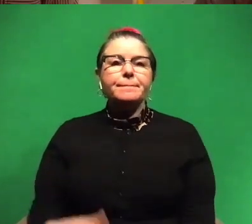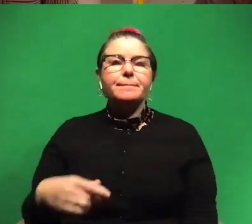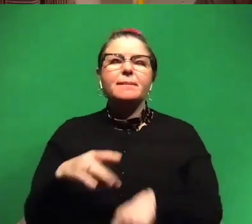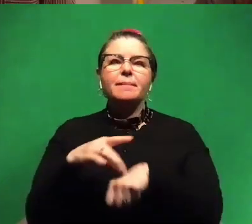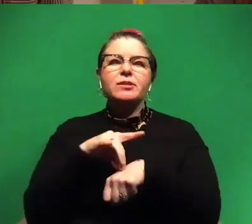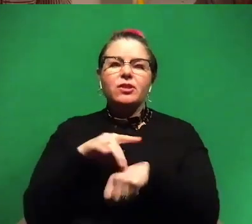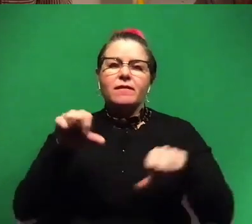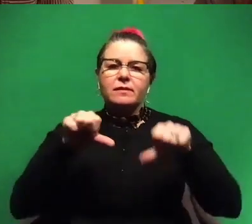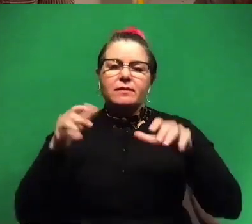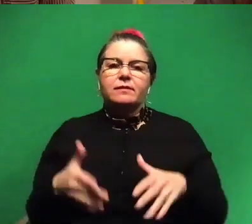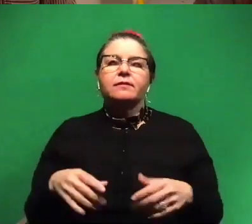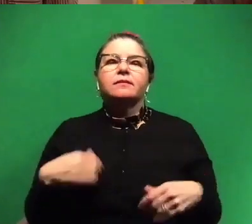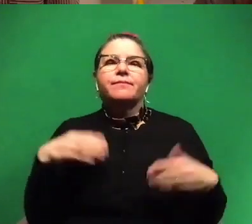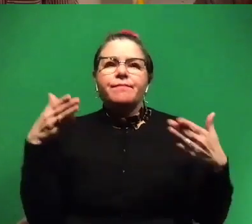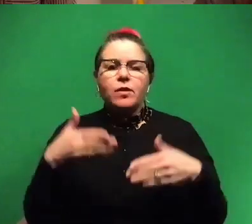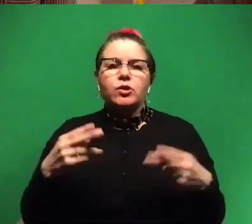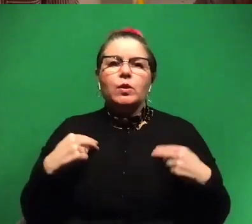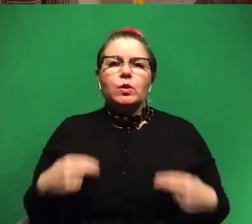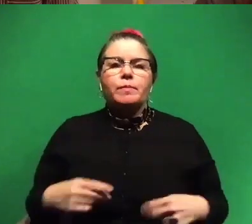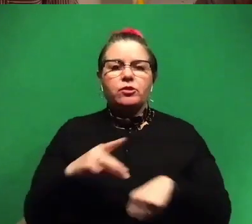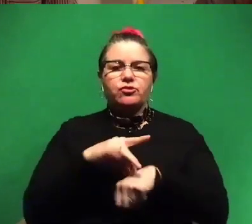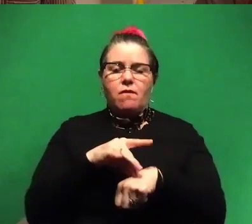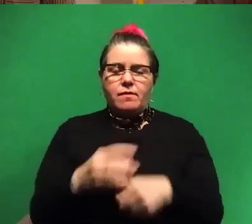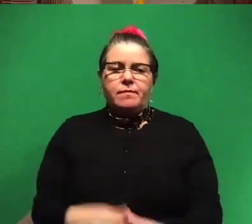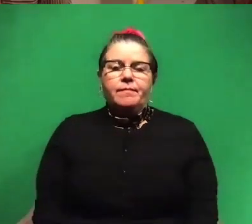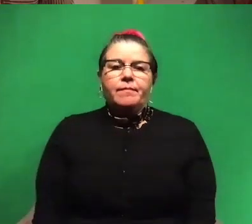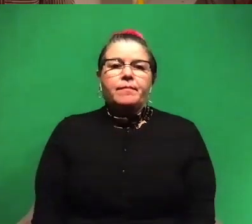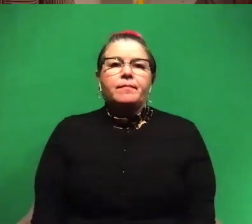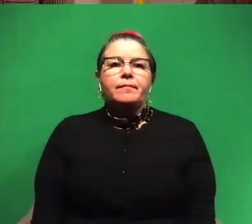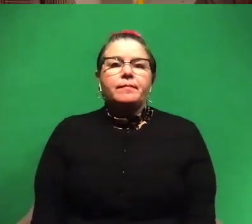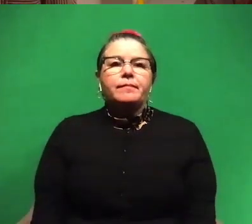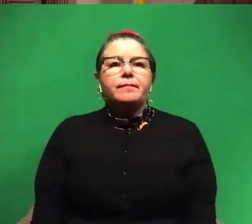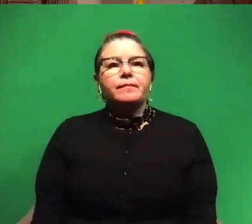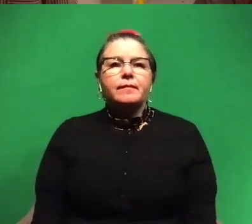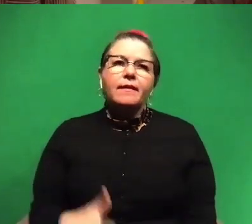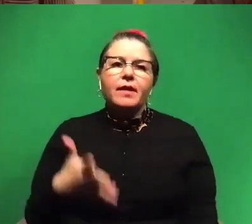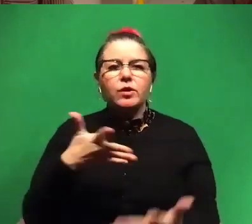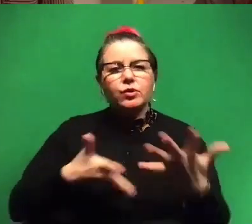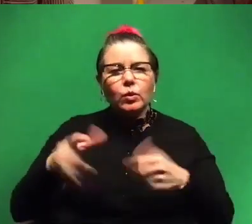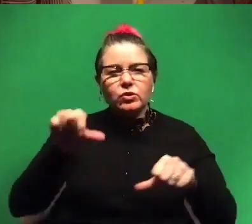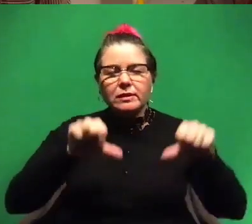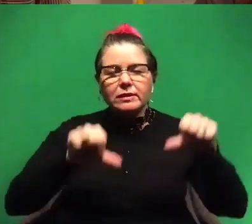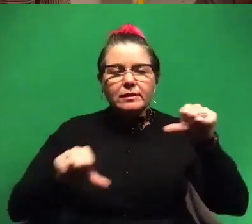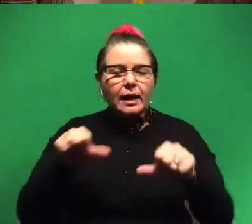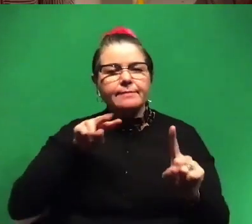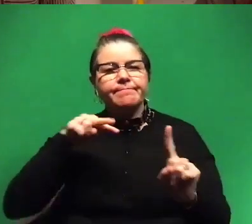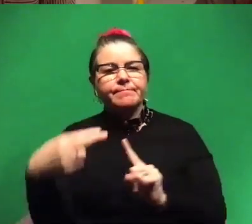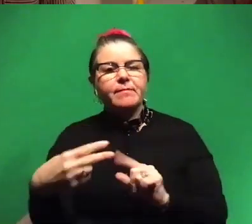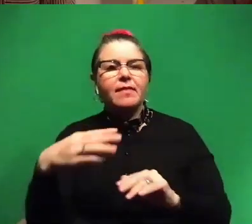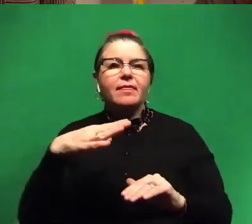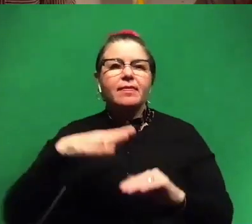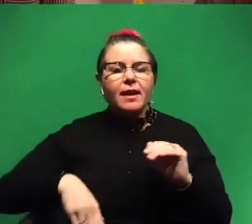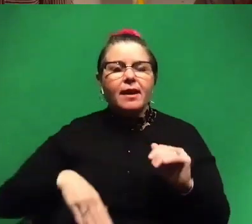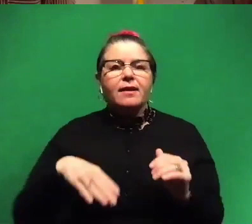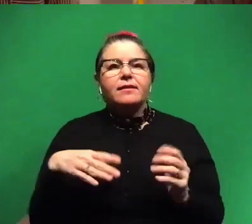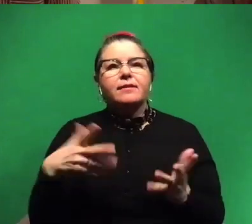geographer, and I focus on human geography, so kind of more of a social scientist rather than